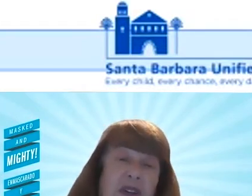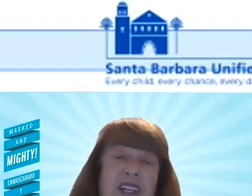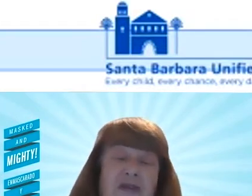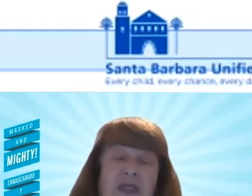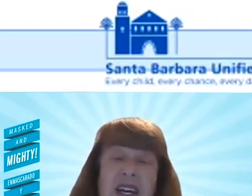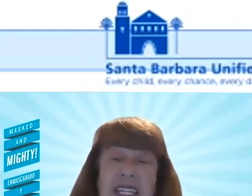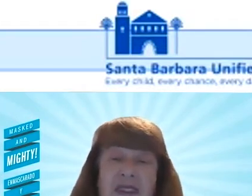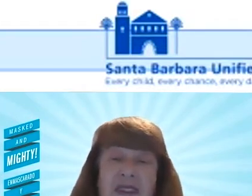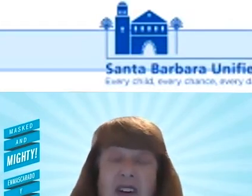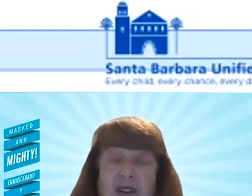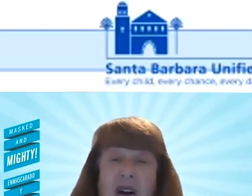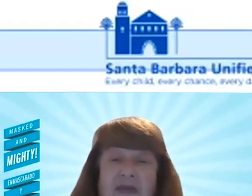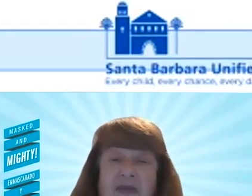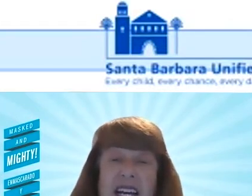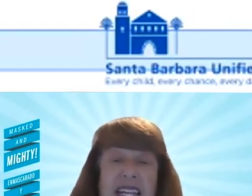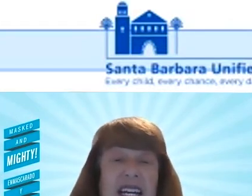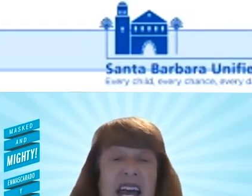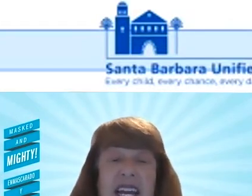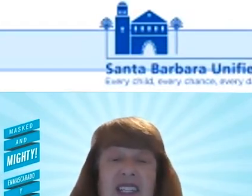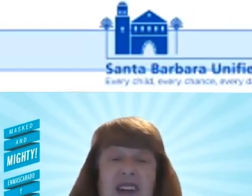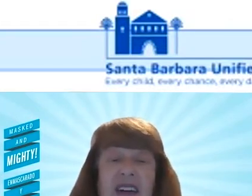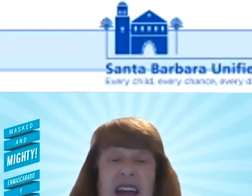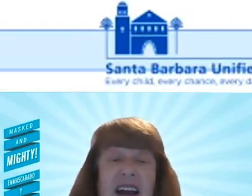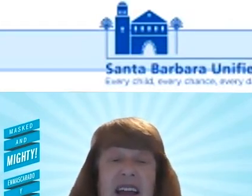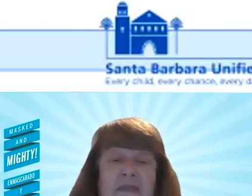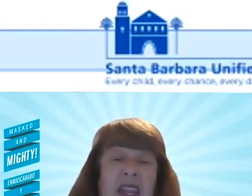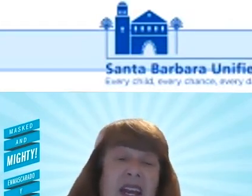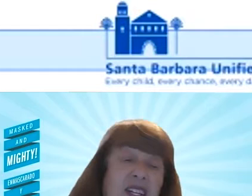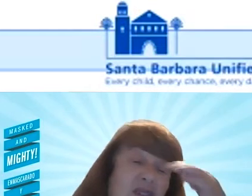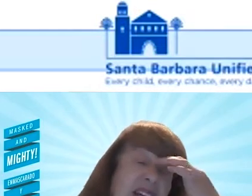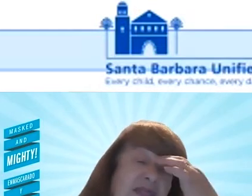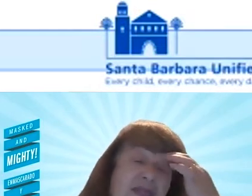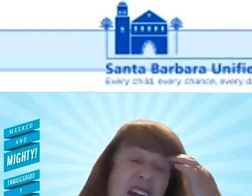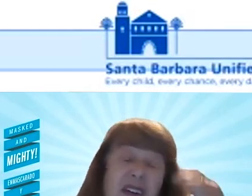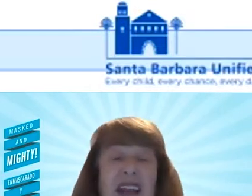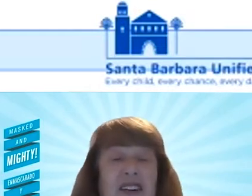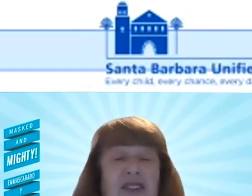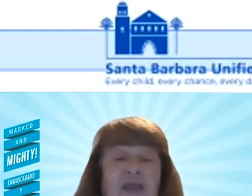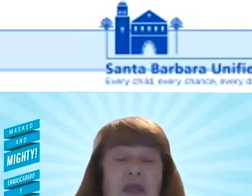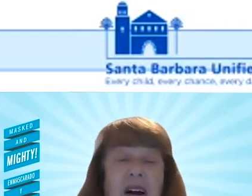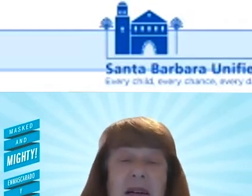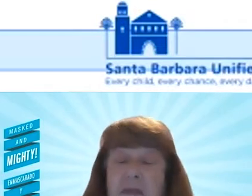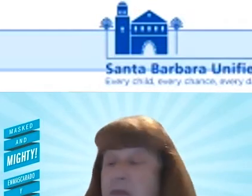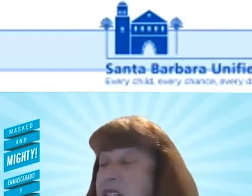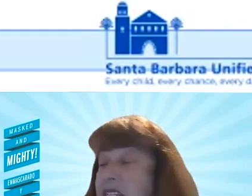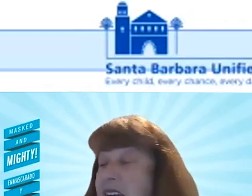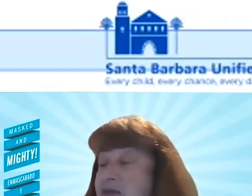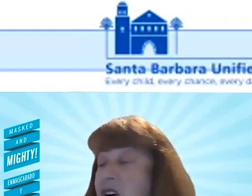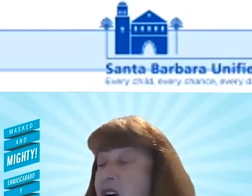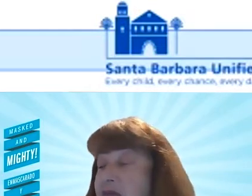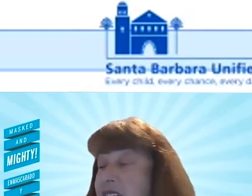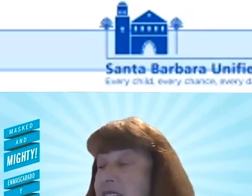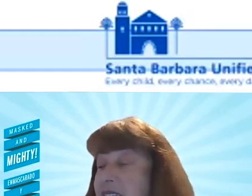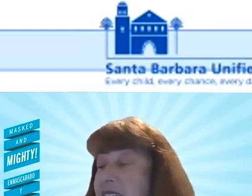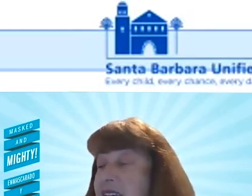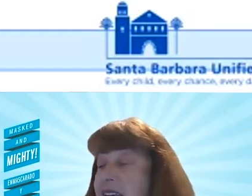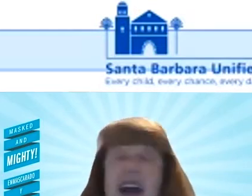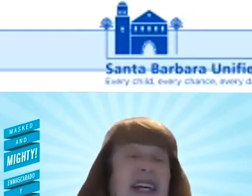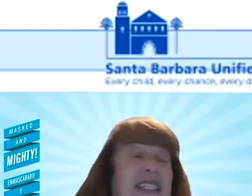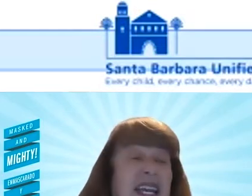the percentage of staff are who are vaccinated, and it's very high. So that's a very good sign for all of